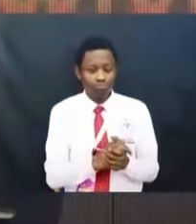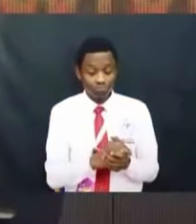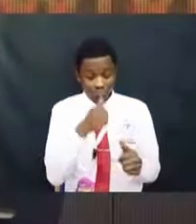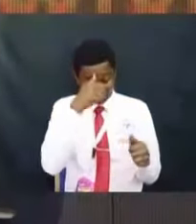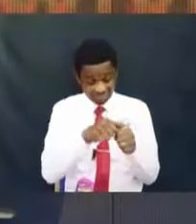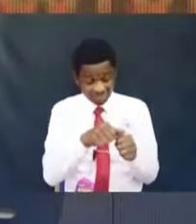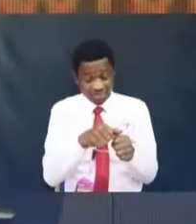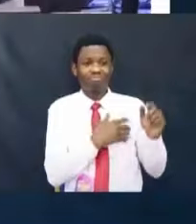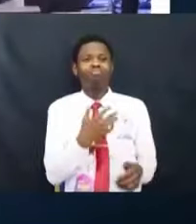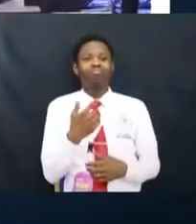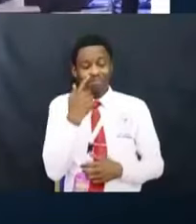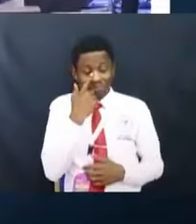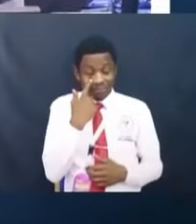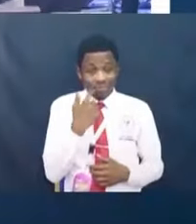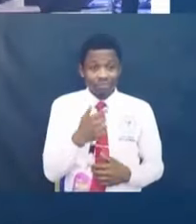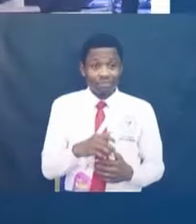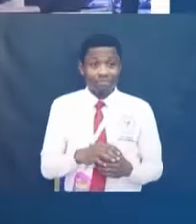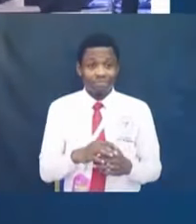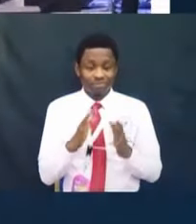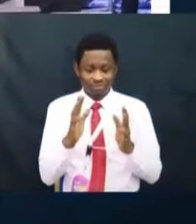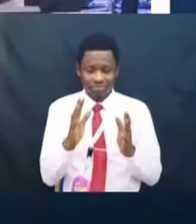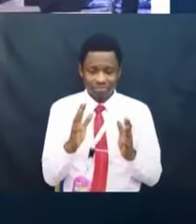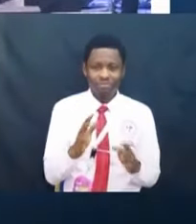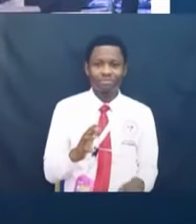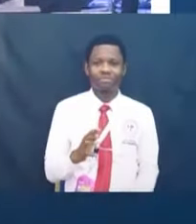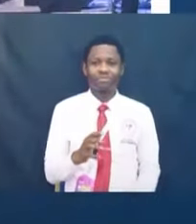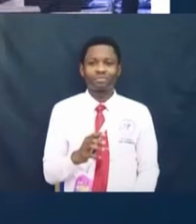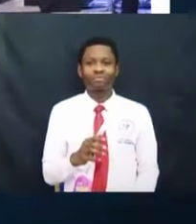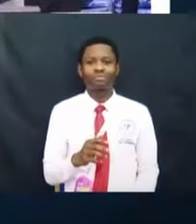being ordained as a minister. So I will take myself for the minister.